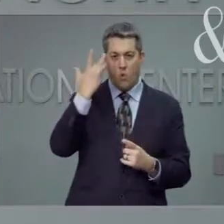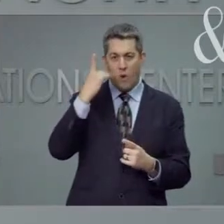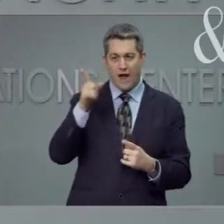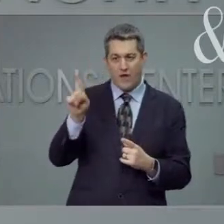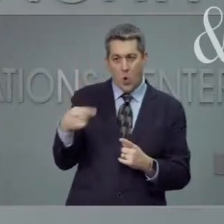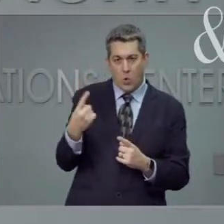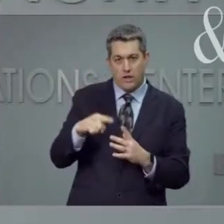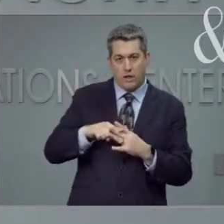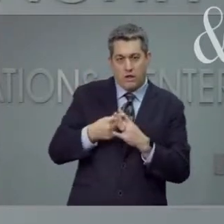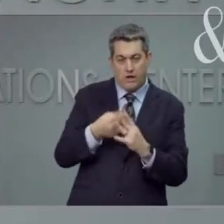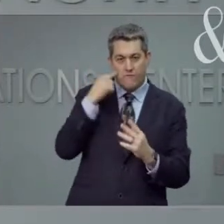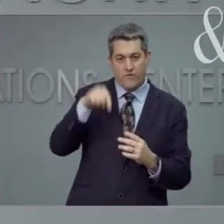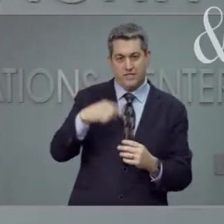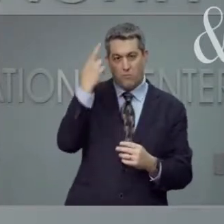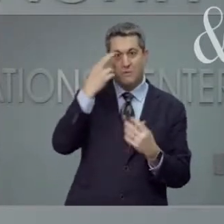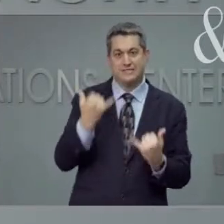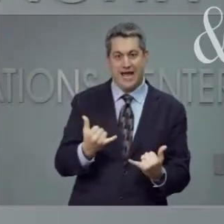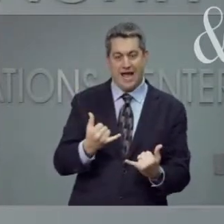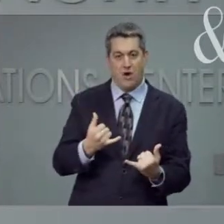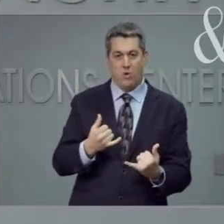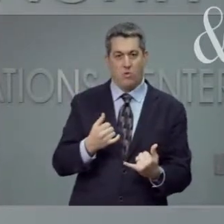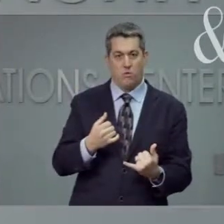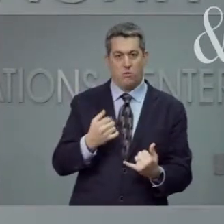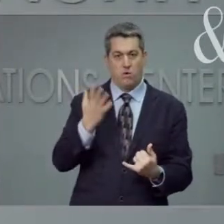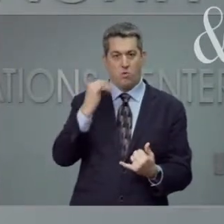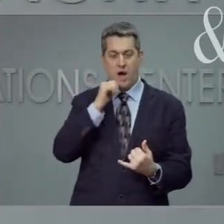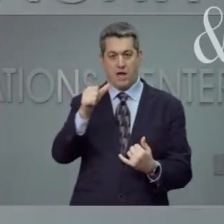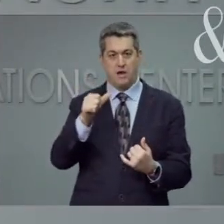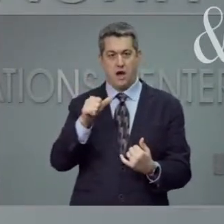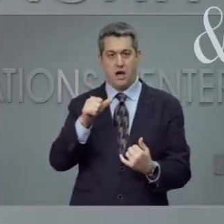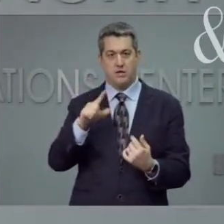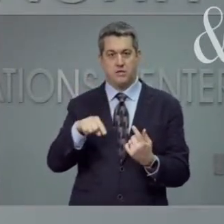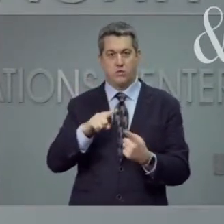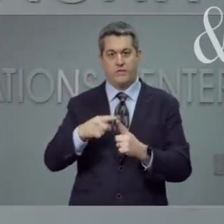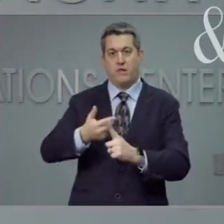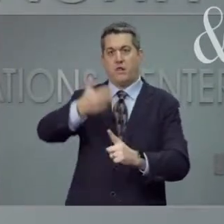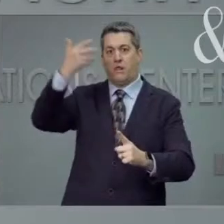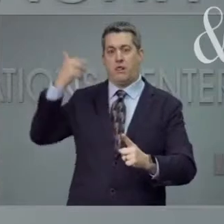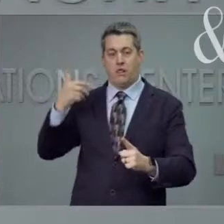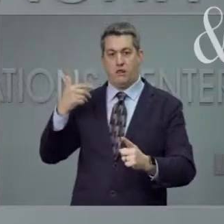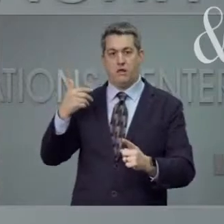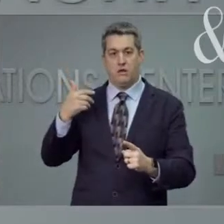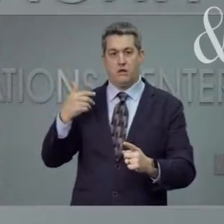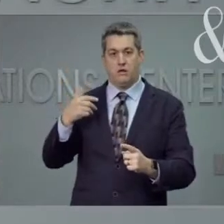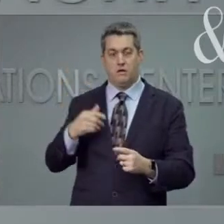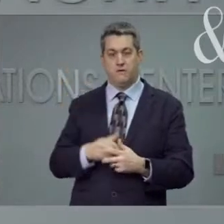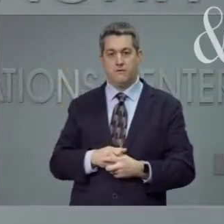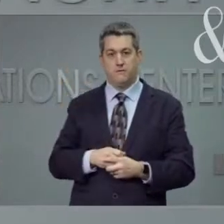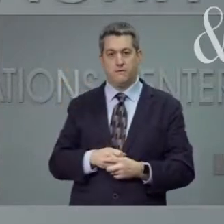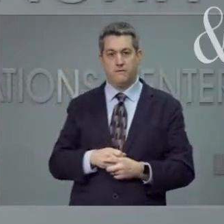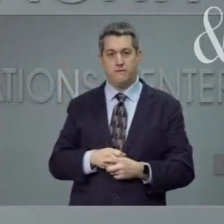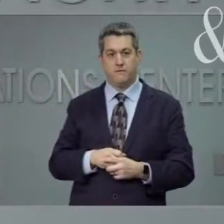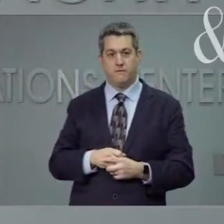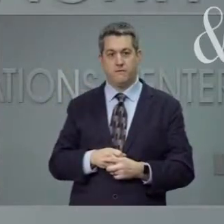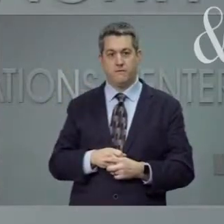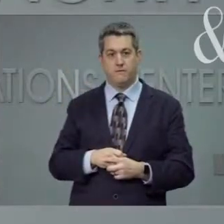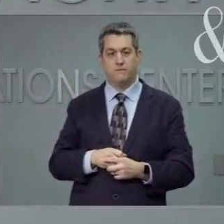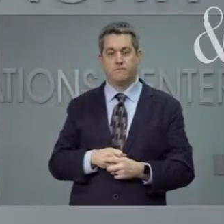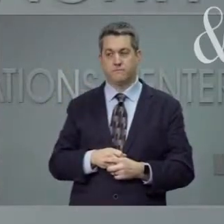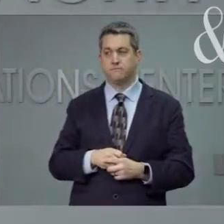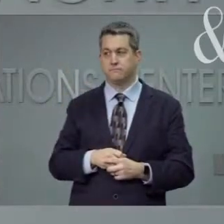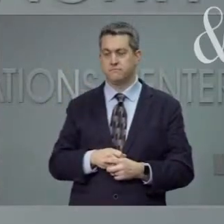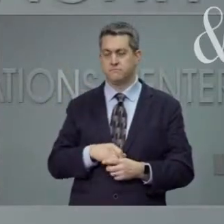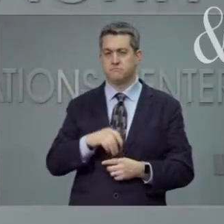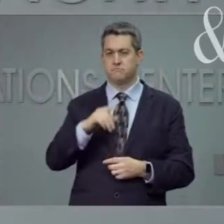being activated for this purpose now and not when the vaccination effort actually began, when the vaccines arrived here? Actually,